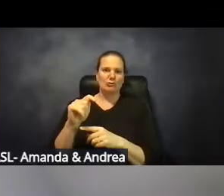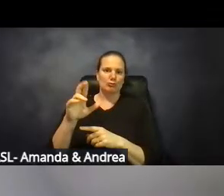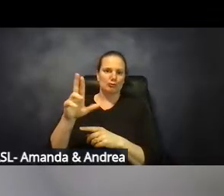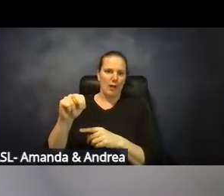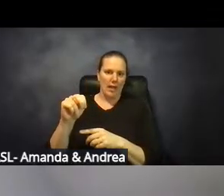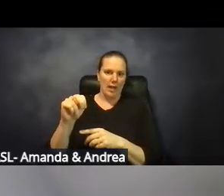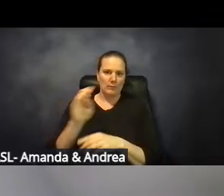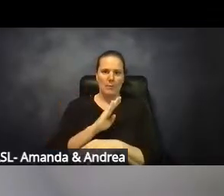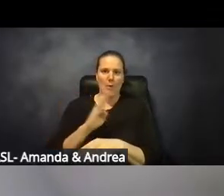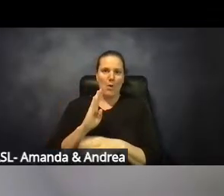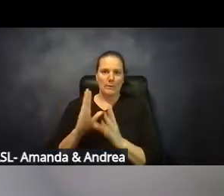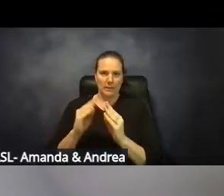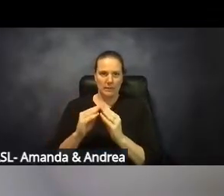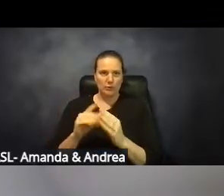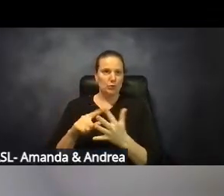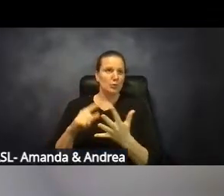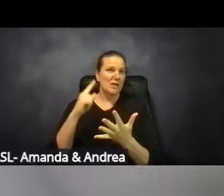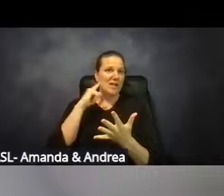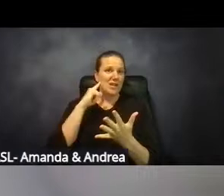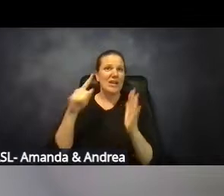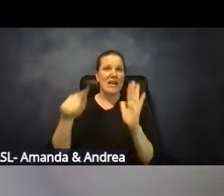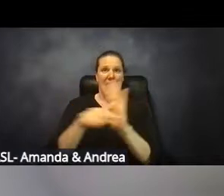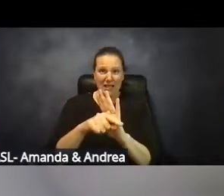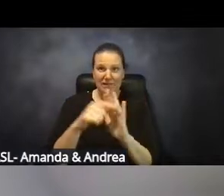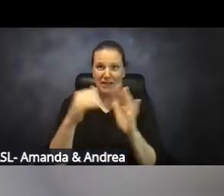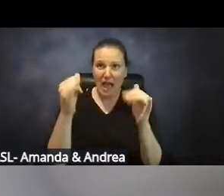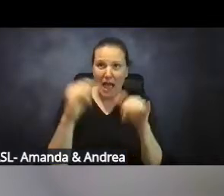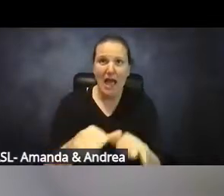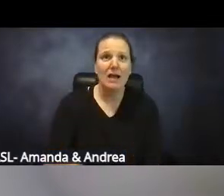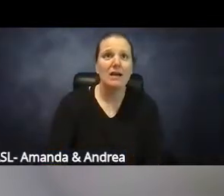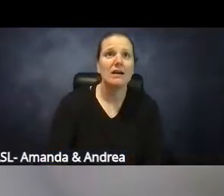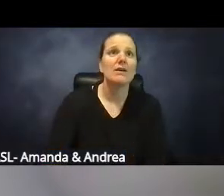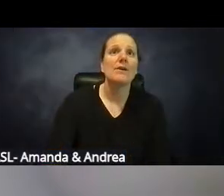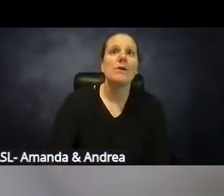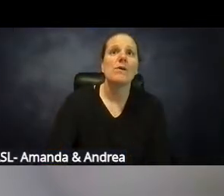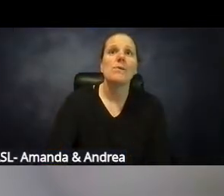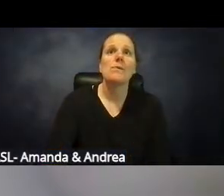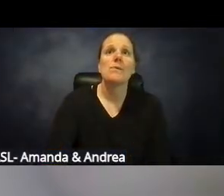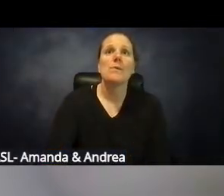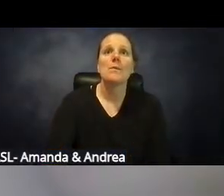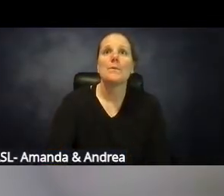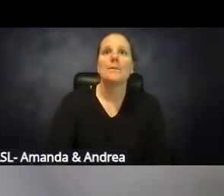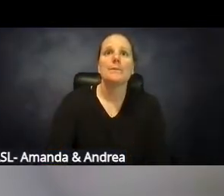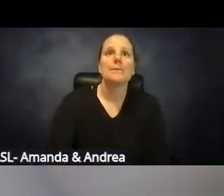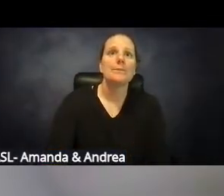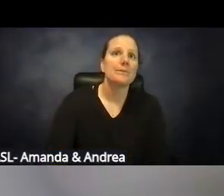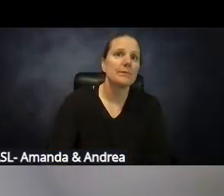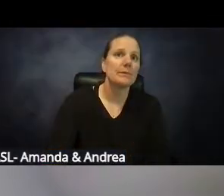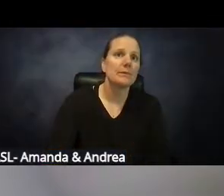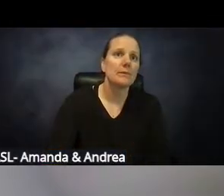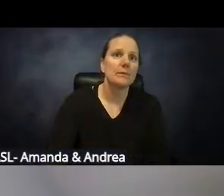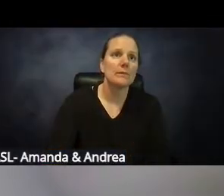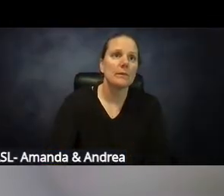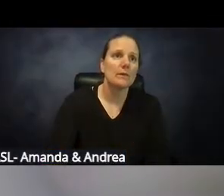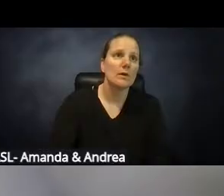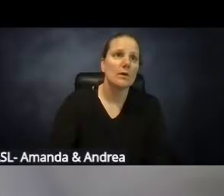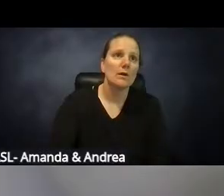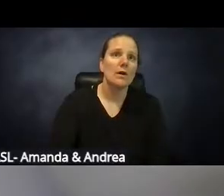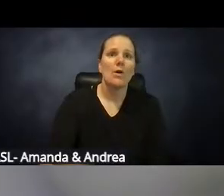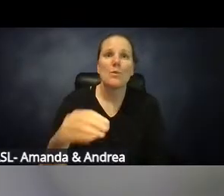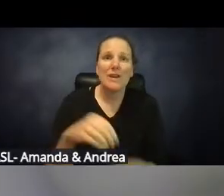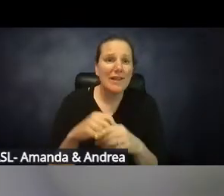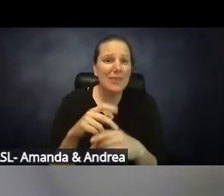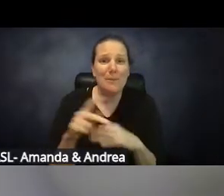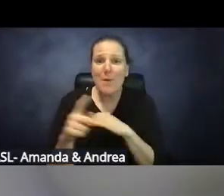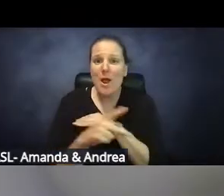meetings. You hear such negativity, but when we were in the park, all we heard were folks saying, yeah, it only makes sense to